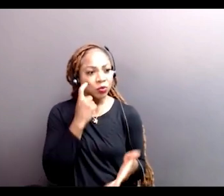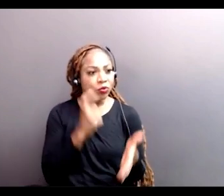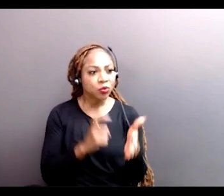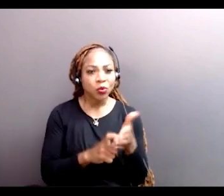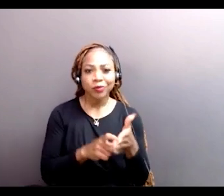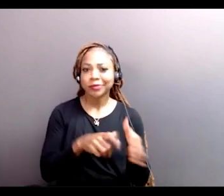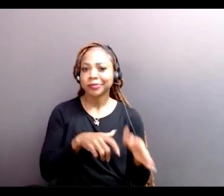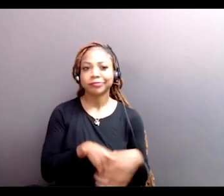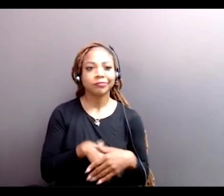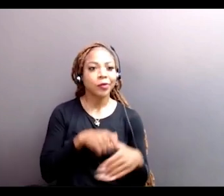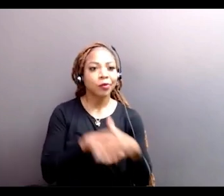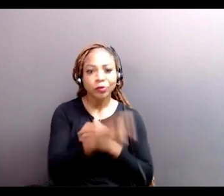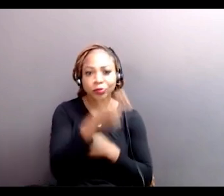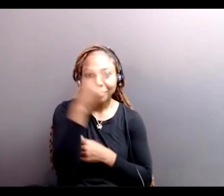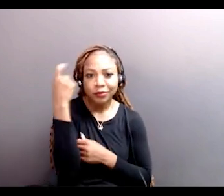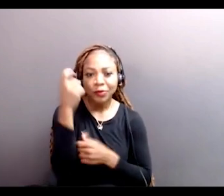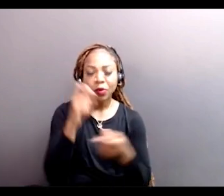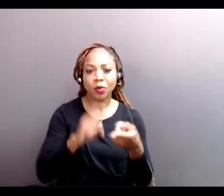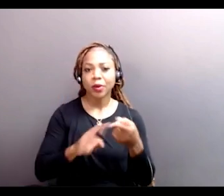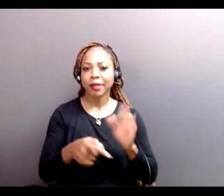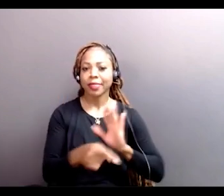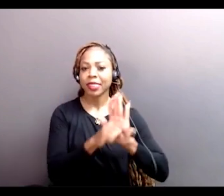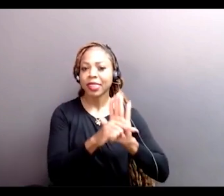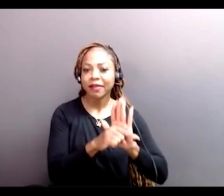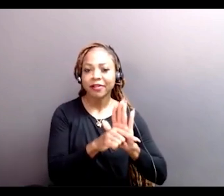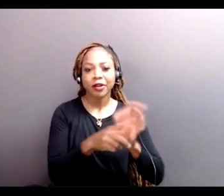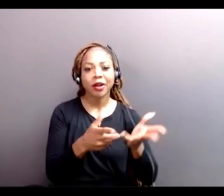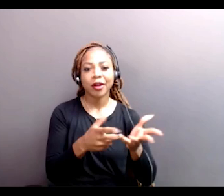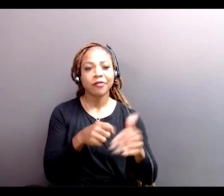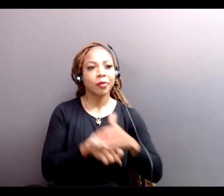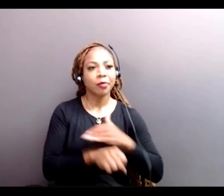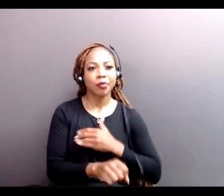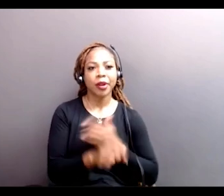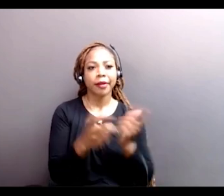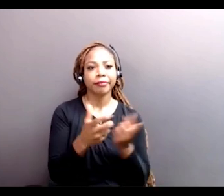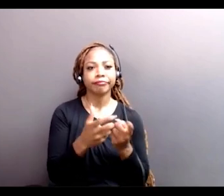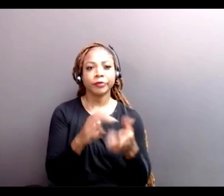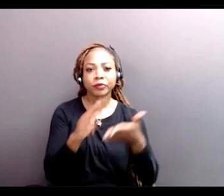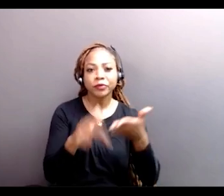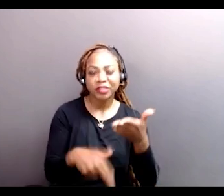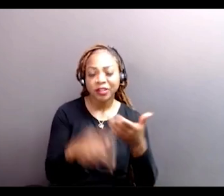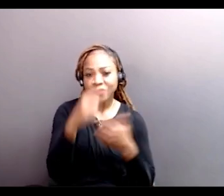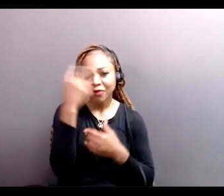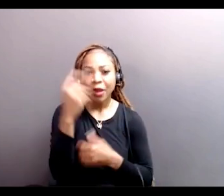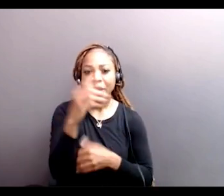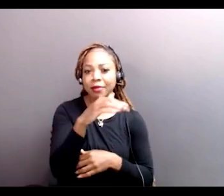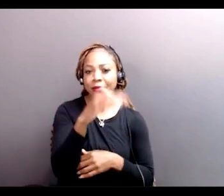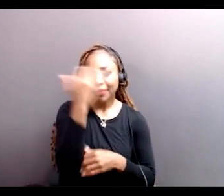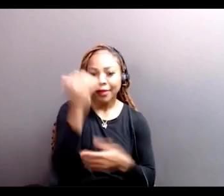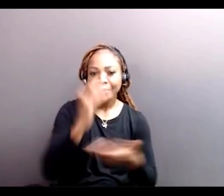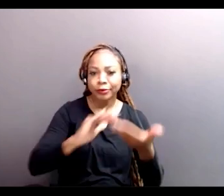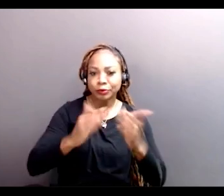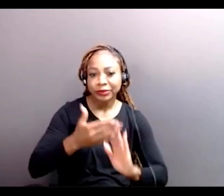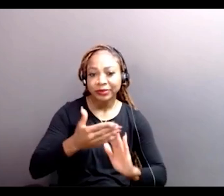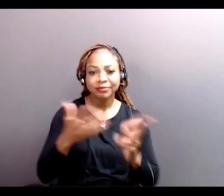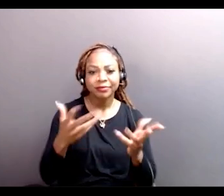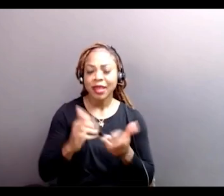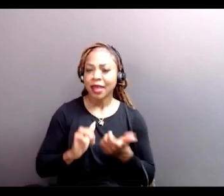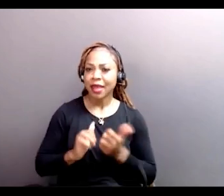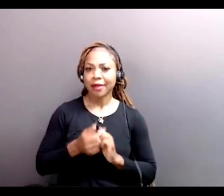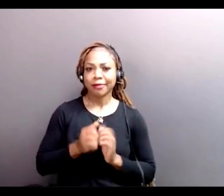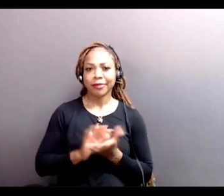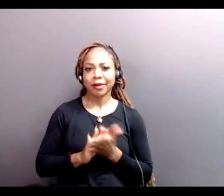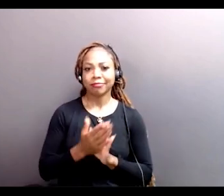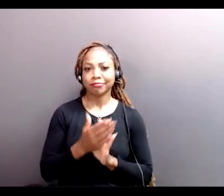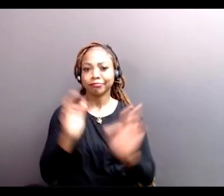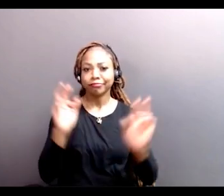or the negative, the poor birthing outcomes for Black women and Black people and Black femme presenting folks. How do we be a